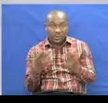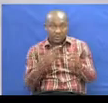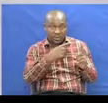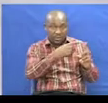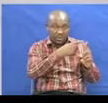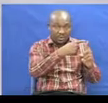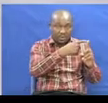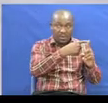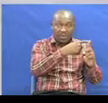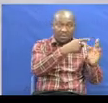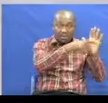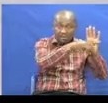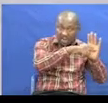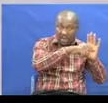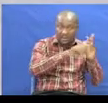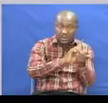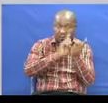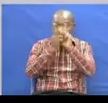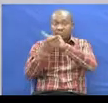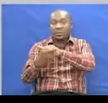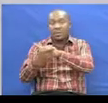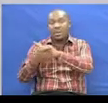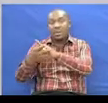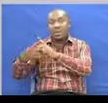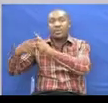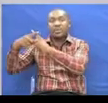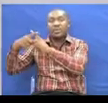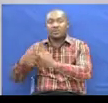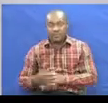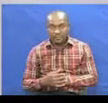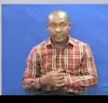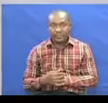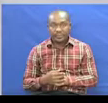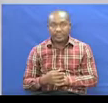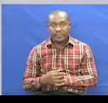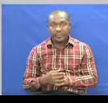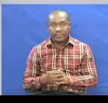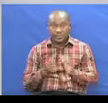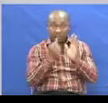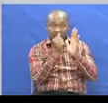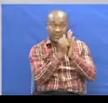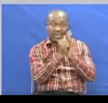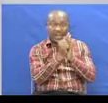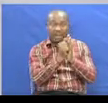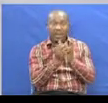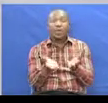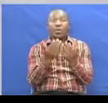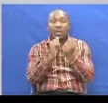Is minus. So it's shifting, it's crossing this sign. So the sign is going to be the opposite